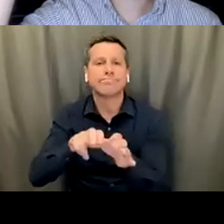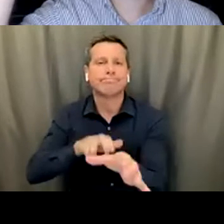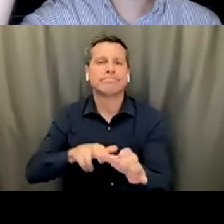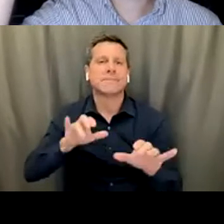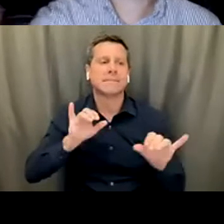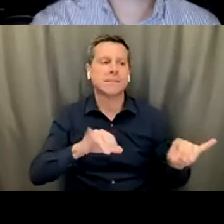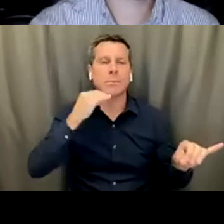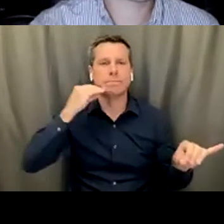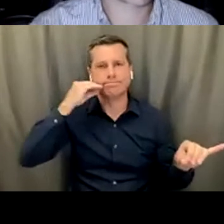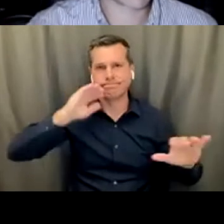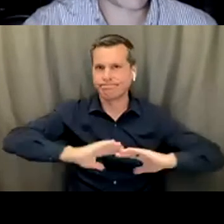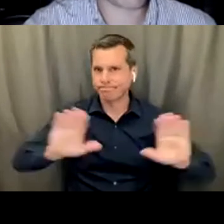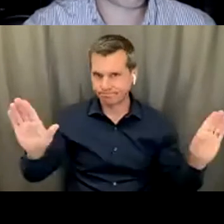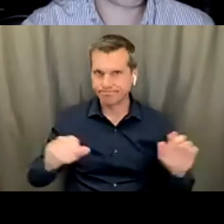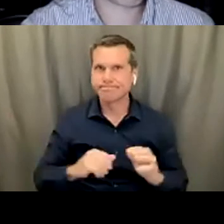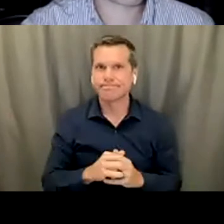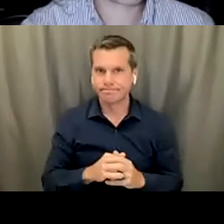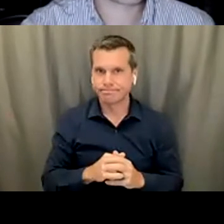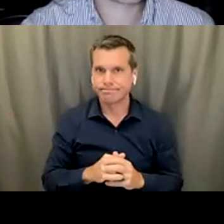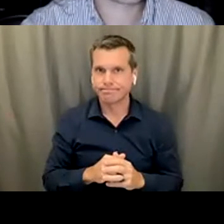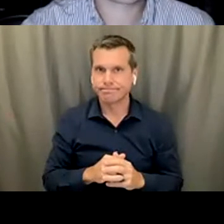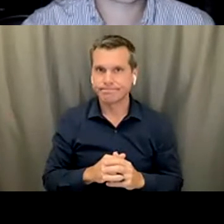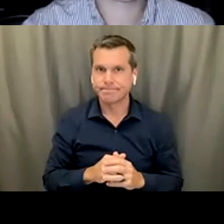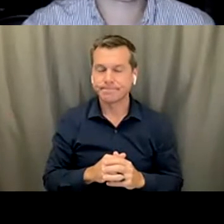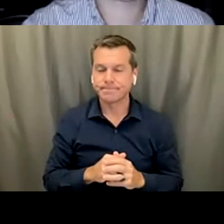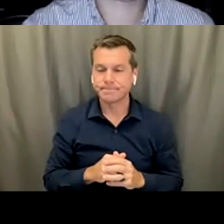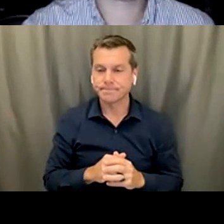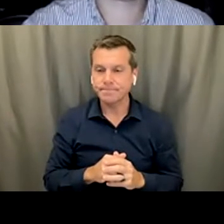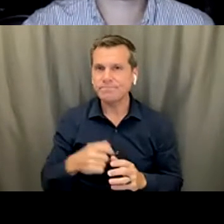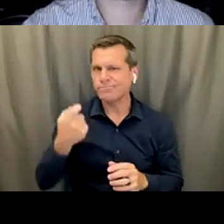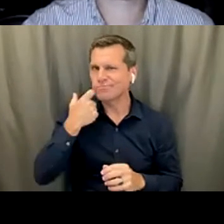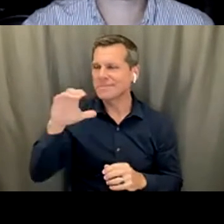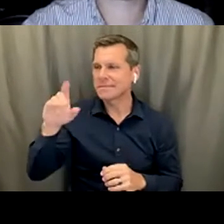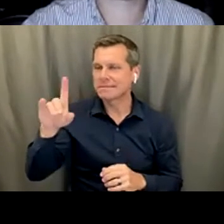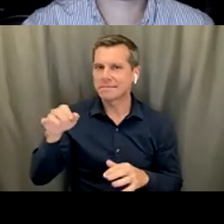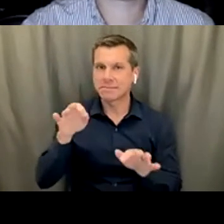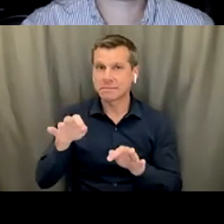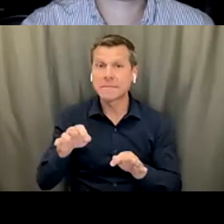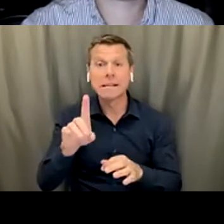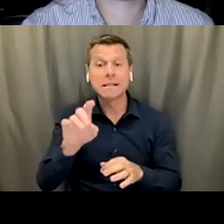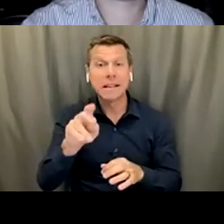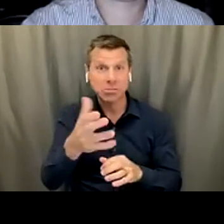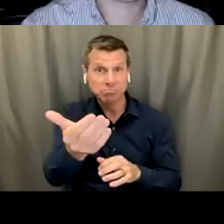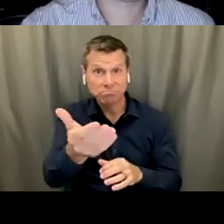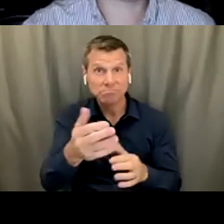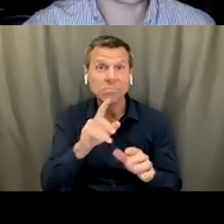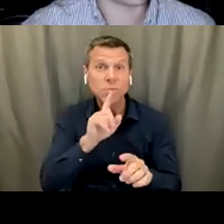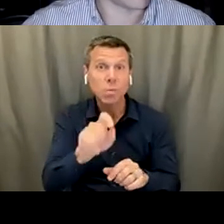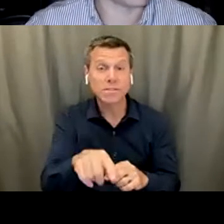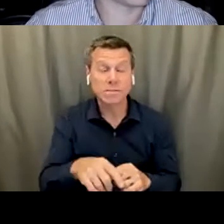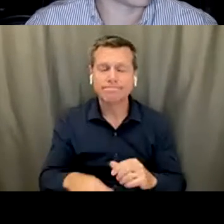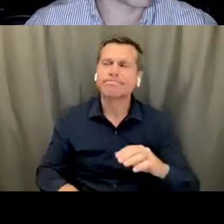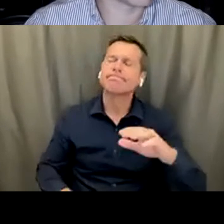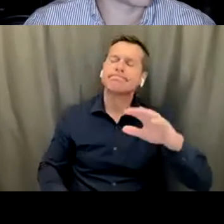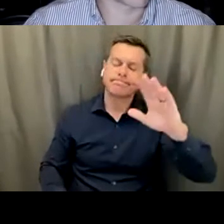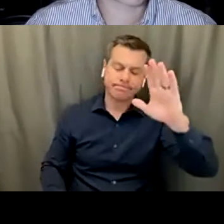Daniel has his hand up on Zoom. Yes, And- thank you. Thank you, Bernadette. And Daniel, if you could unmute and ask your question.